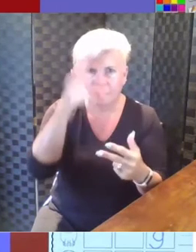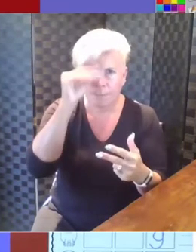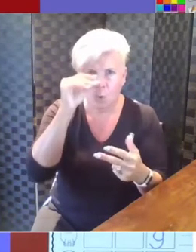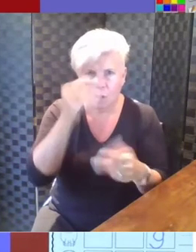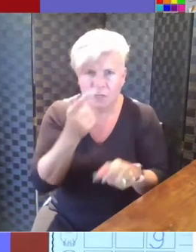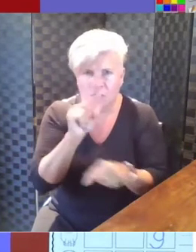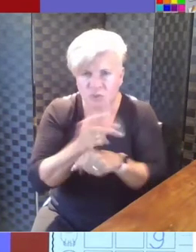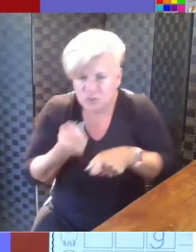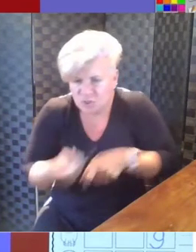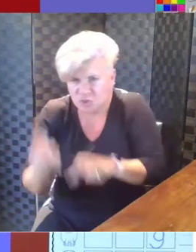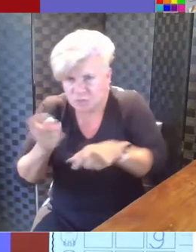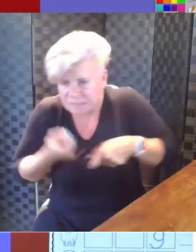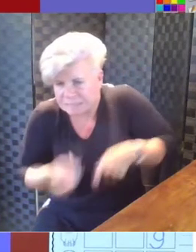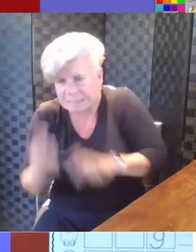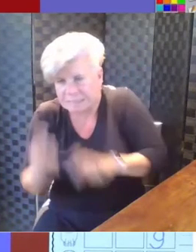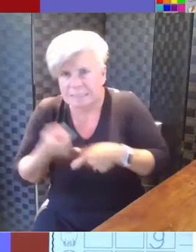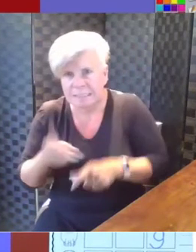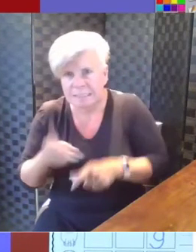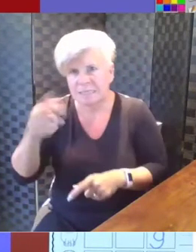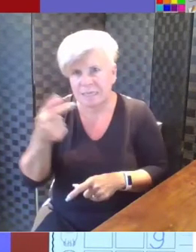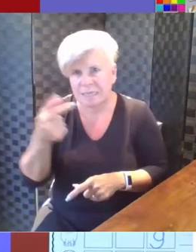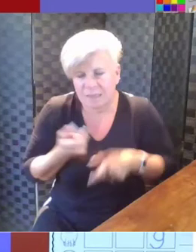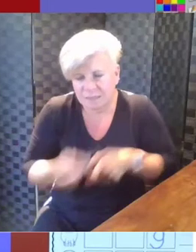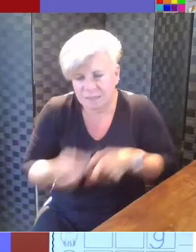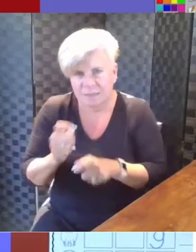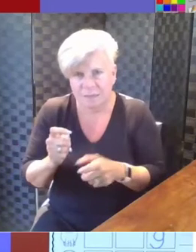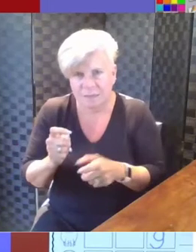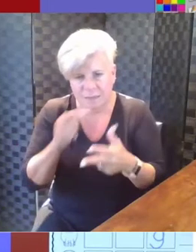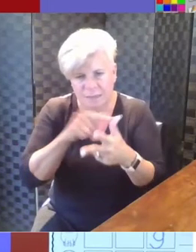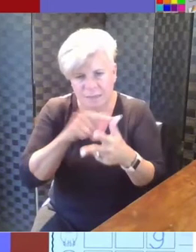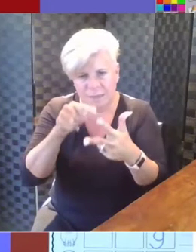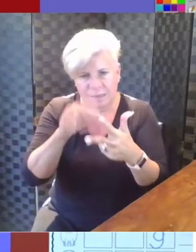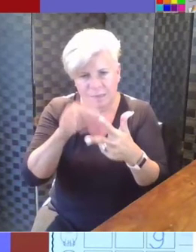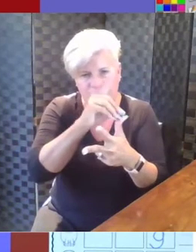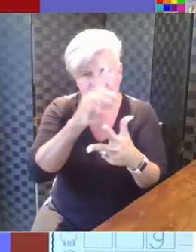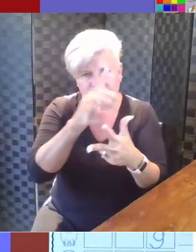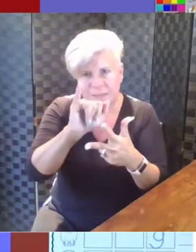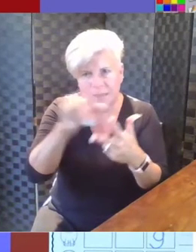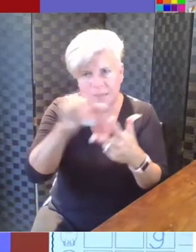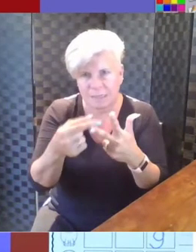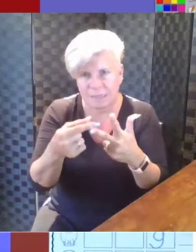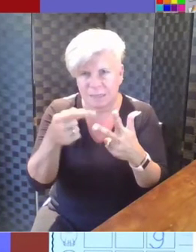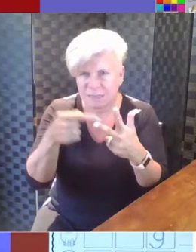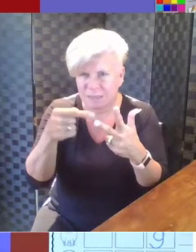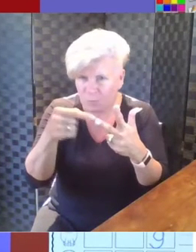shovel to dig. What's the final sound in dig?